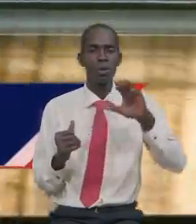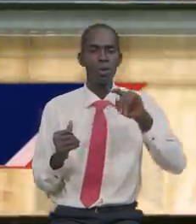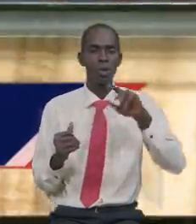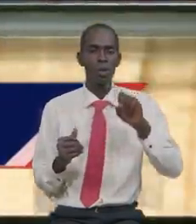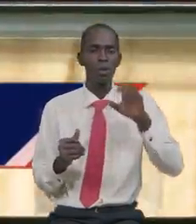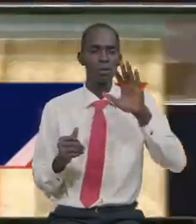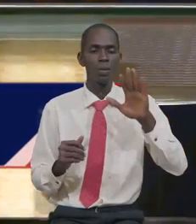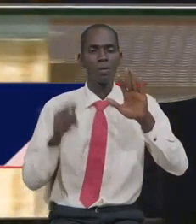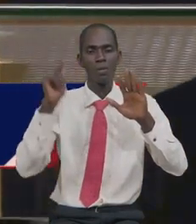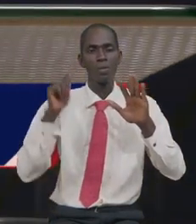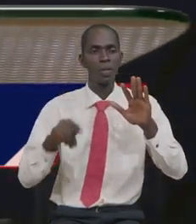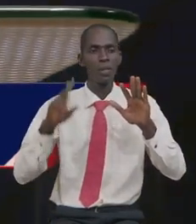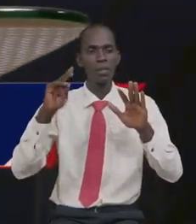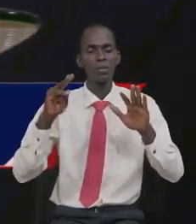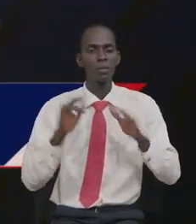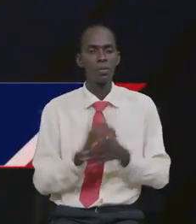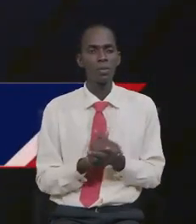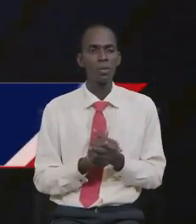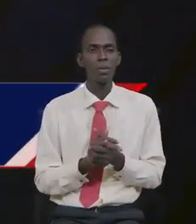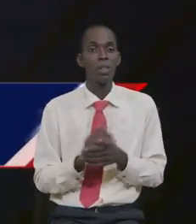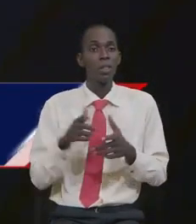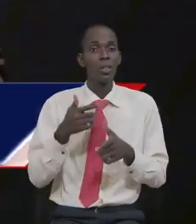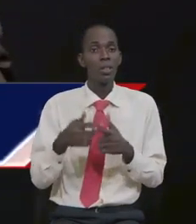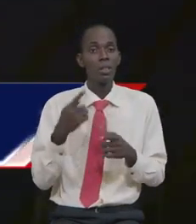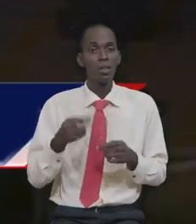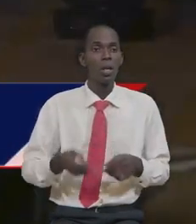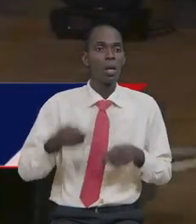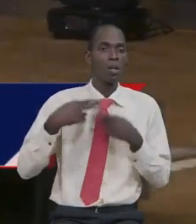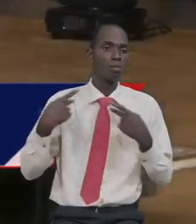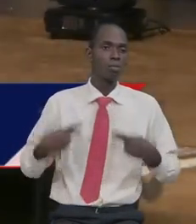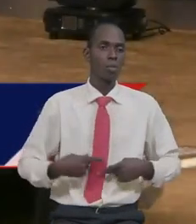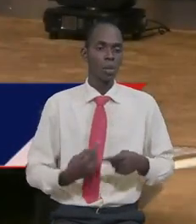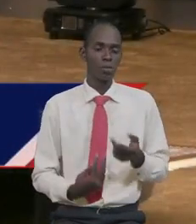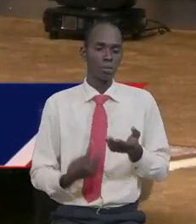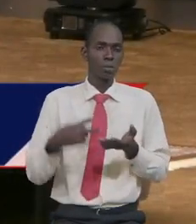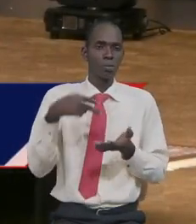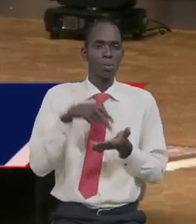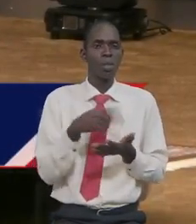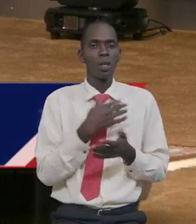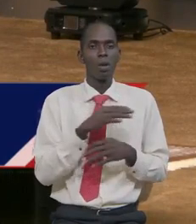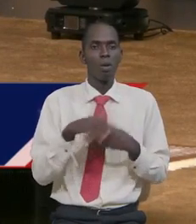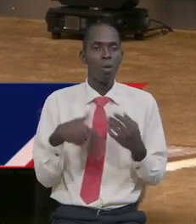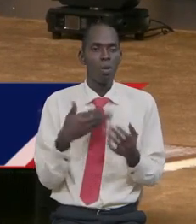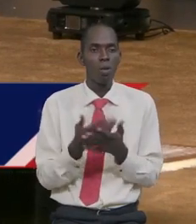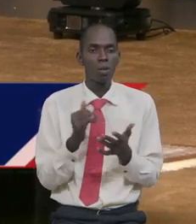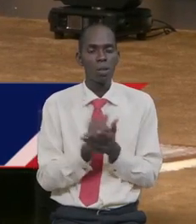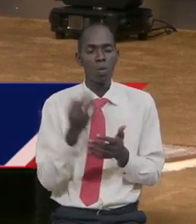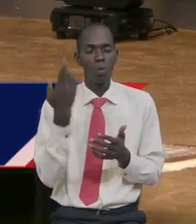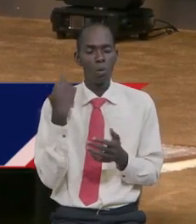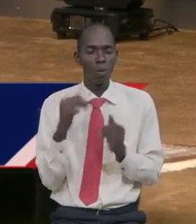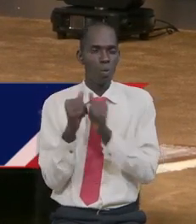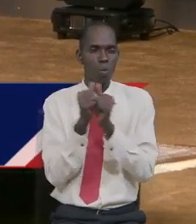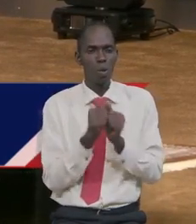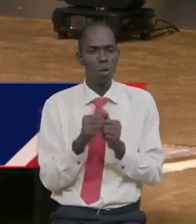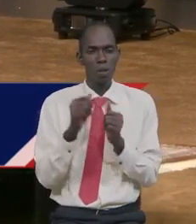17. Then the high priest rose up and all they that were with him,